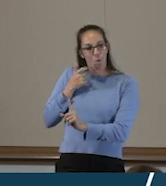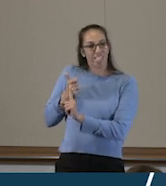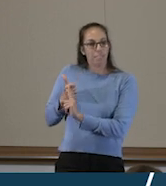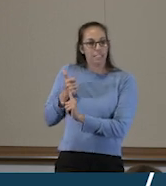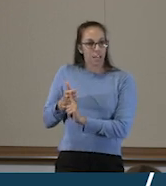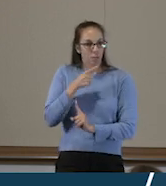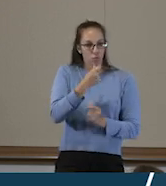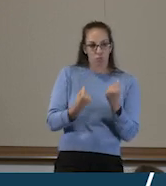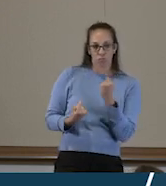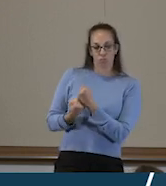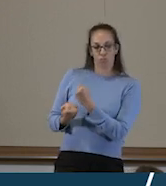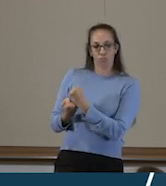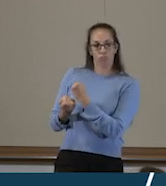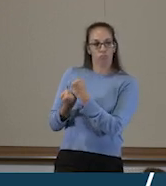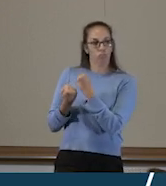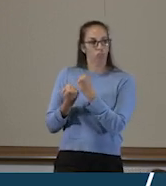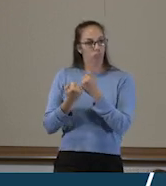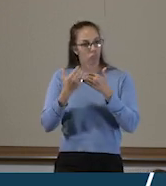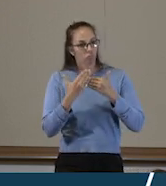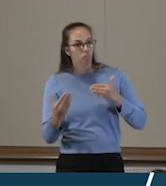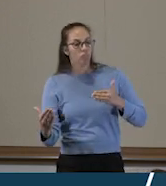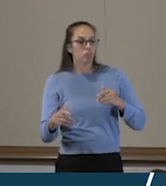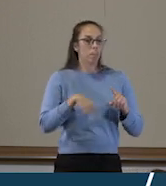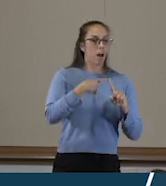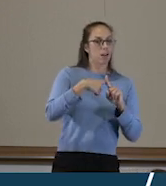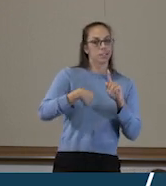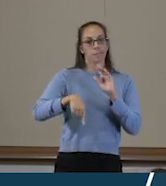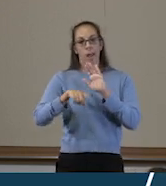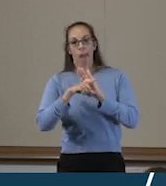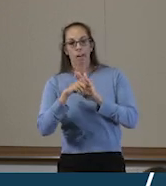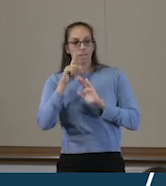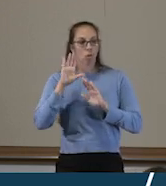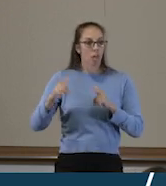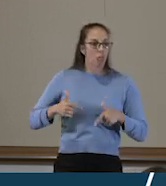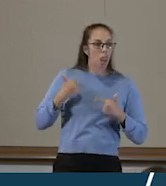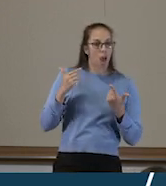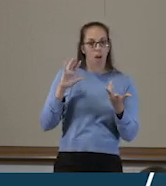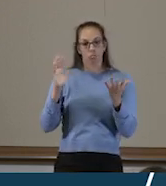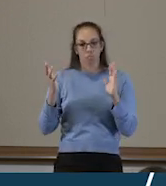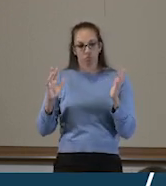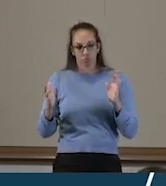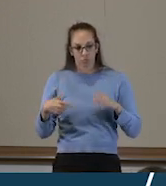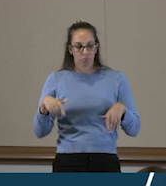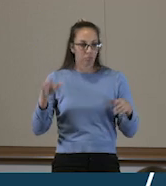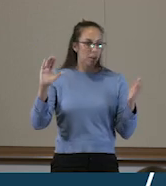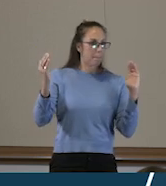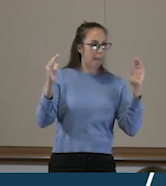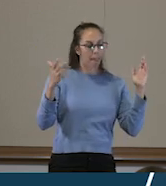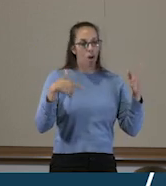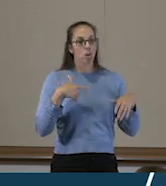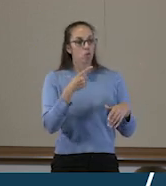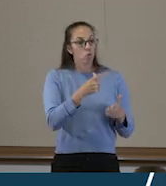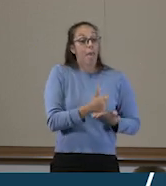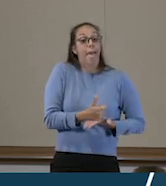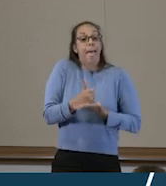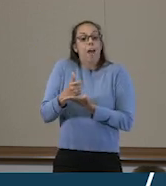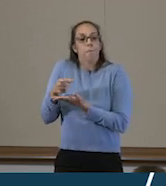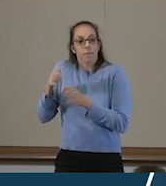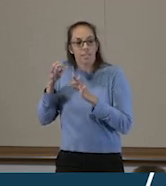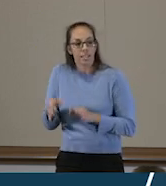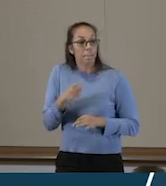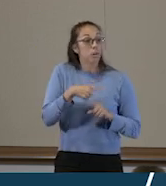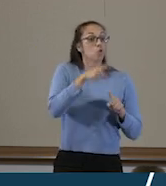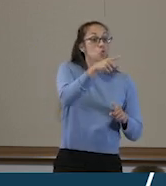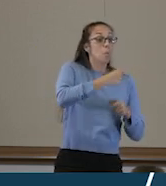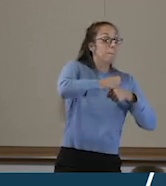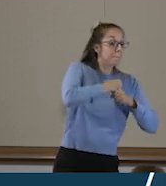them to kind of weigh pros and cons of decisions, make decisions, the best decisions for them, but you're not making decisions